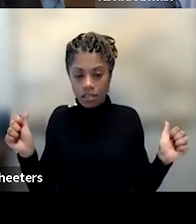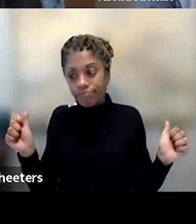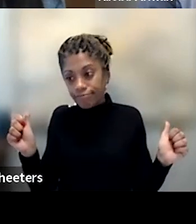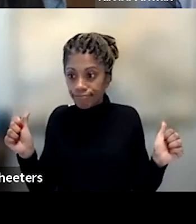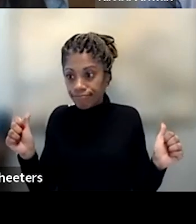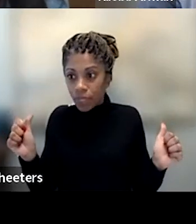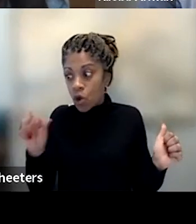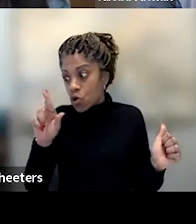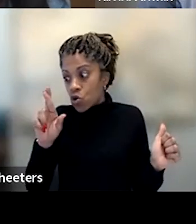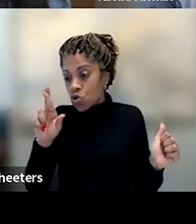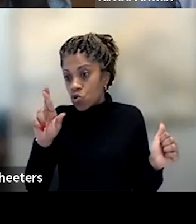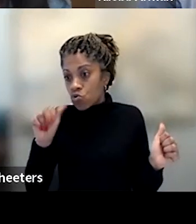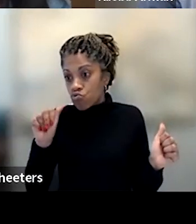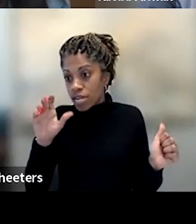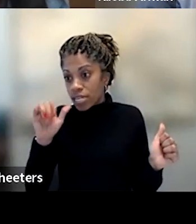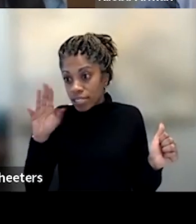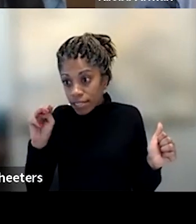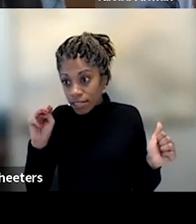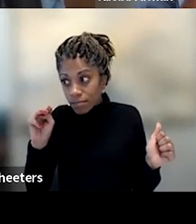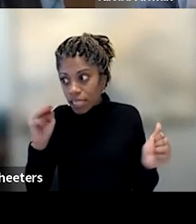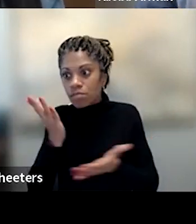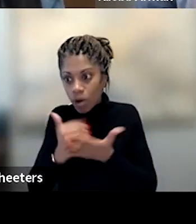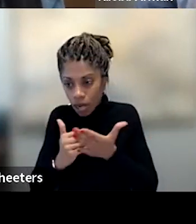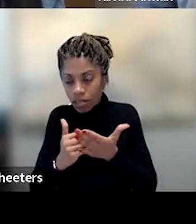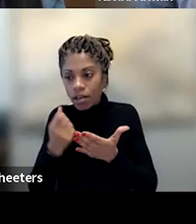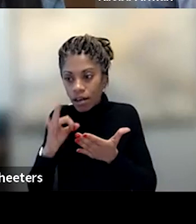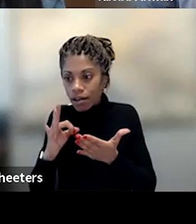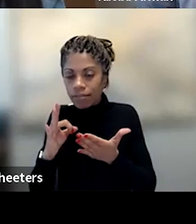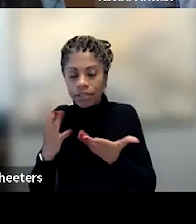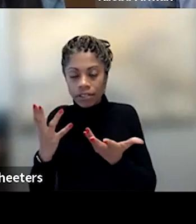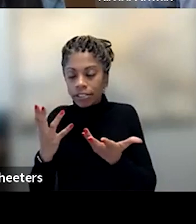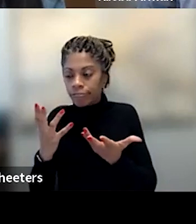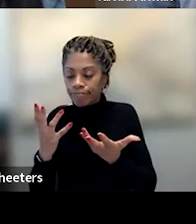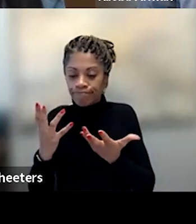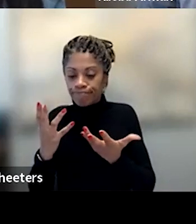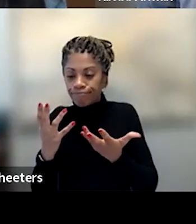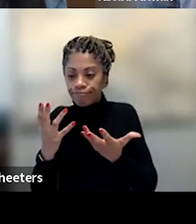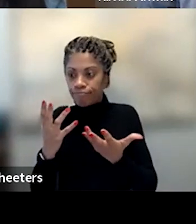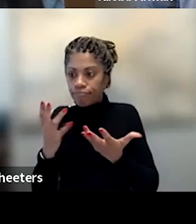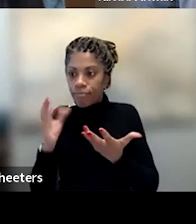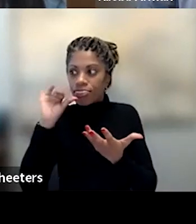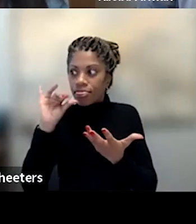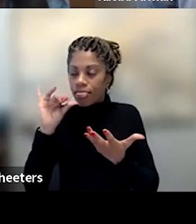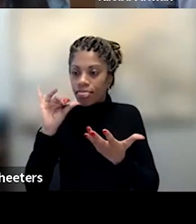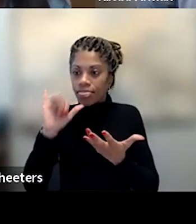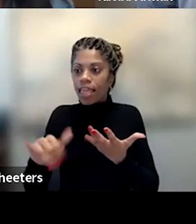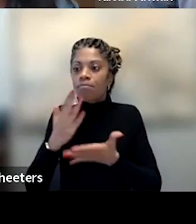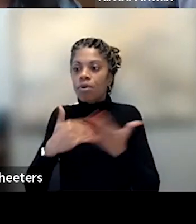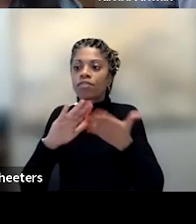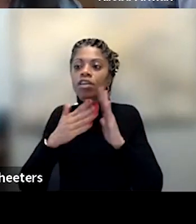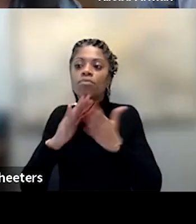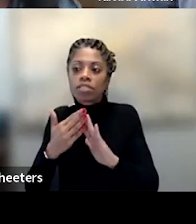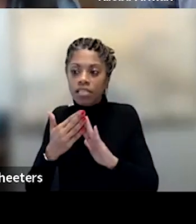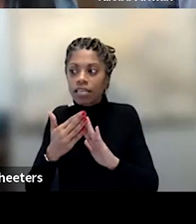that we're seeing in the communities that we serve, right? So it's, getting our white colleagues, Black